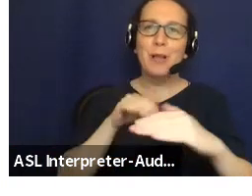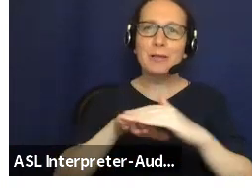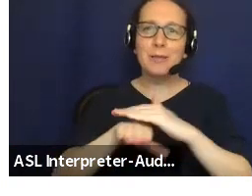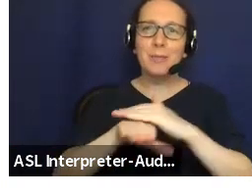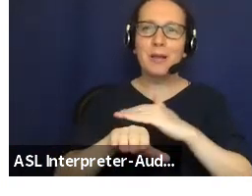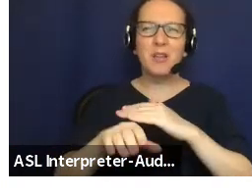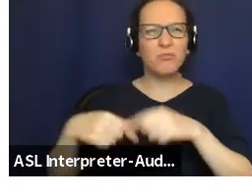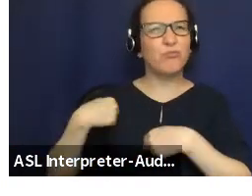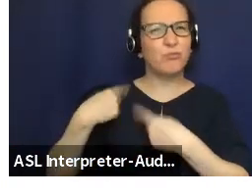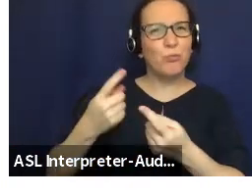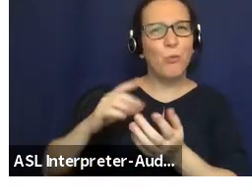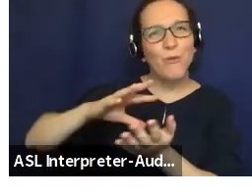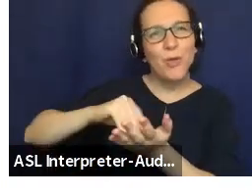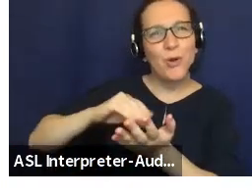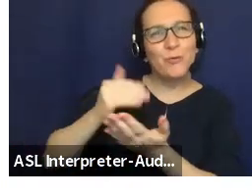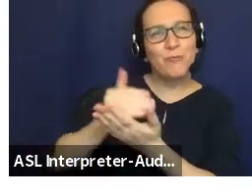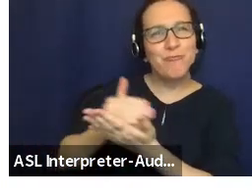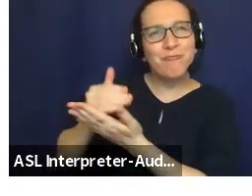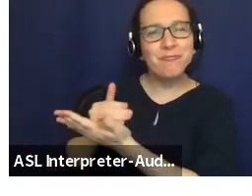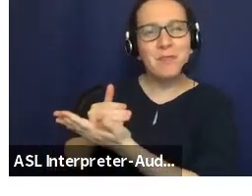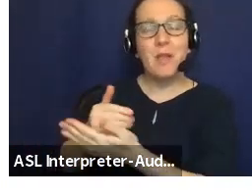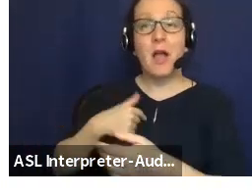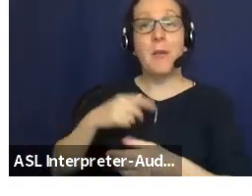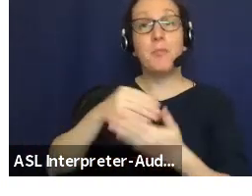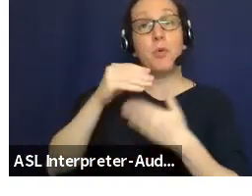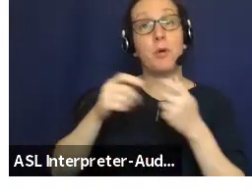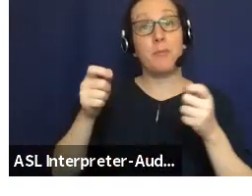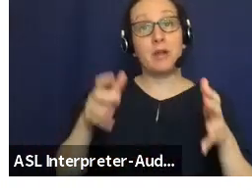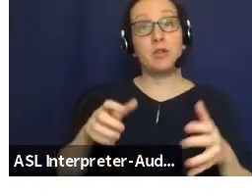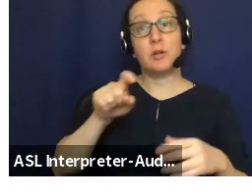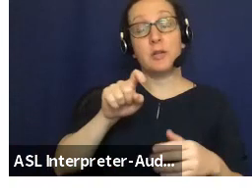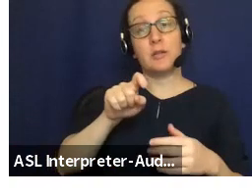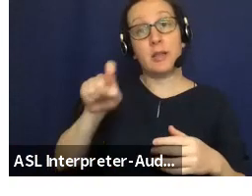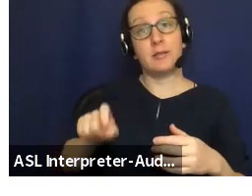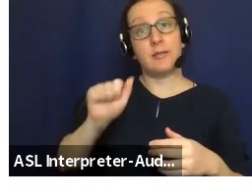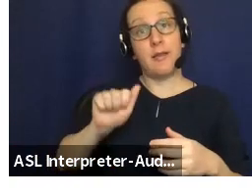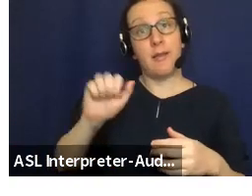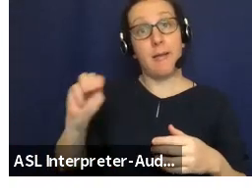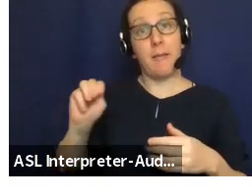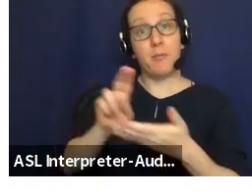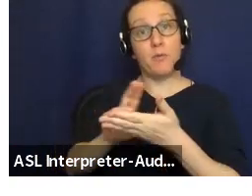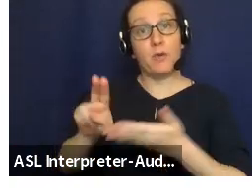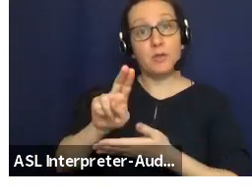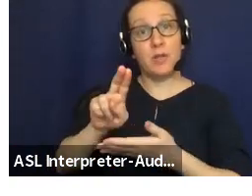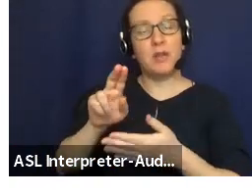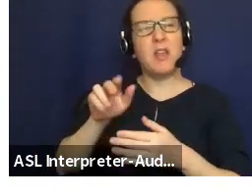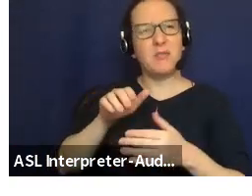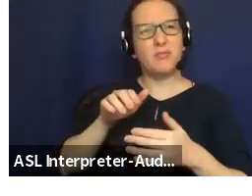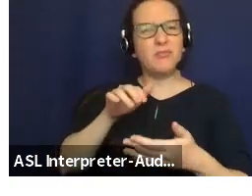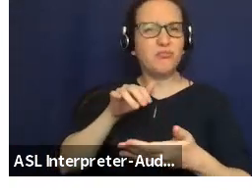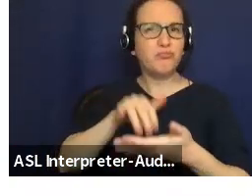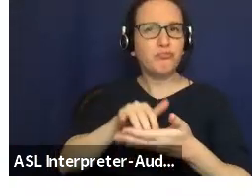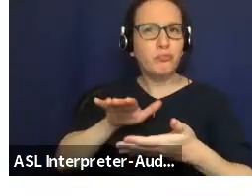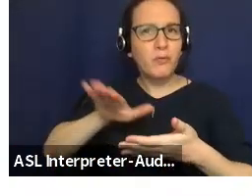a program manager at Texas A&M in Education Abroad. In my role, I oversee day-to-day processes for affiliate